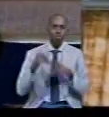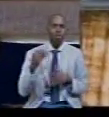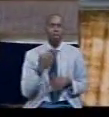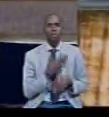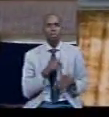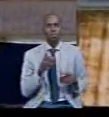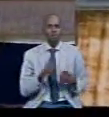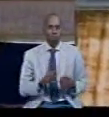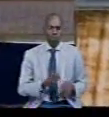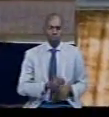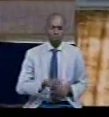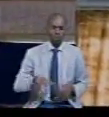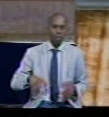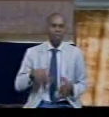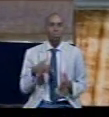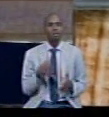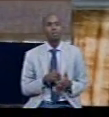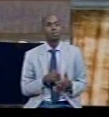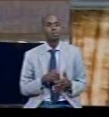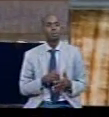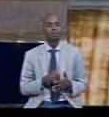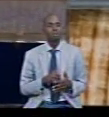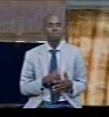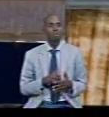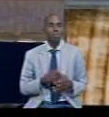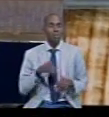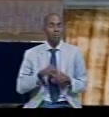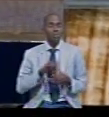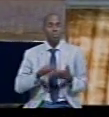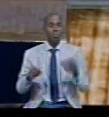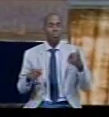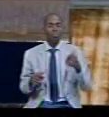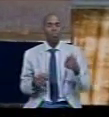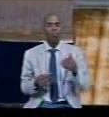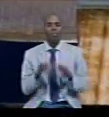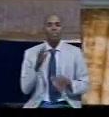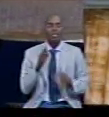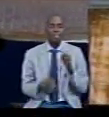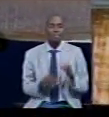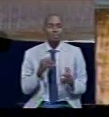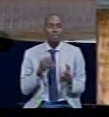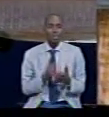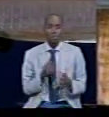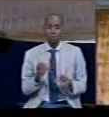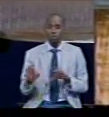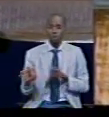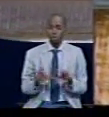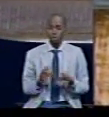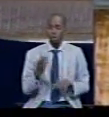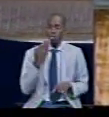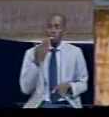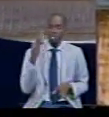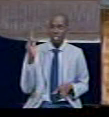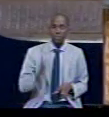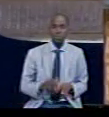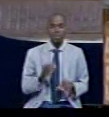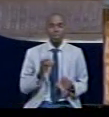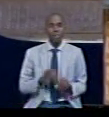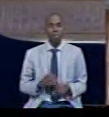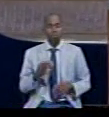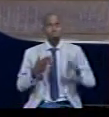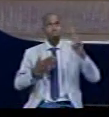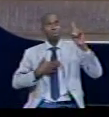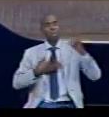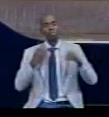plant it. Look at verse 10. It says, if he do evil in my sight. If he